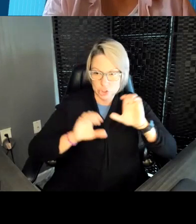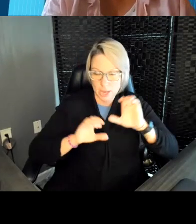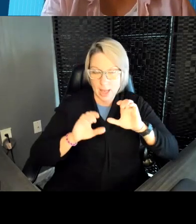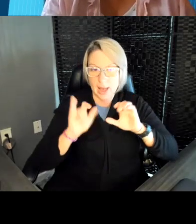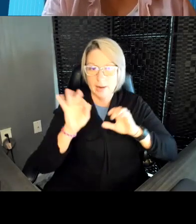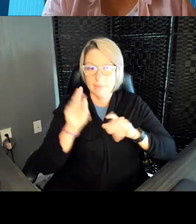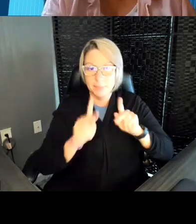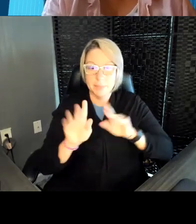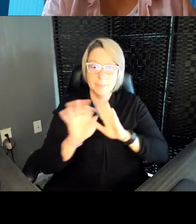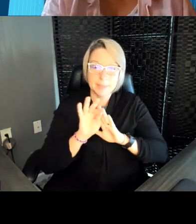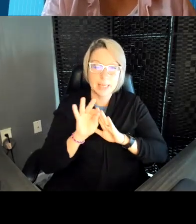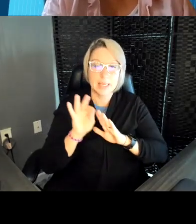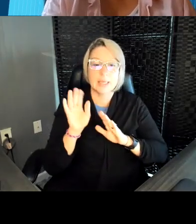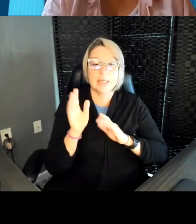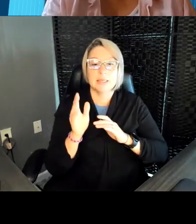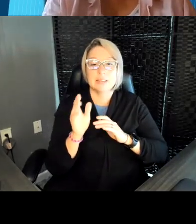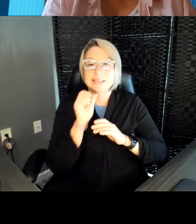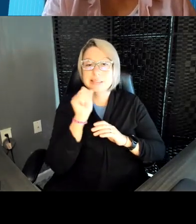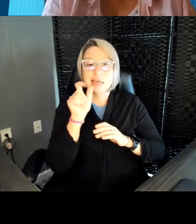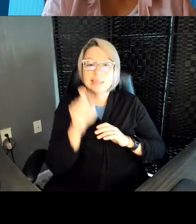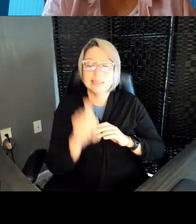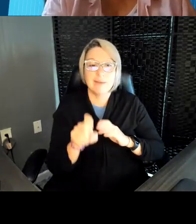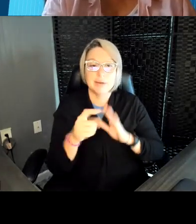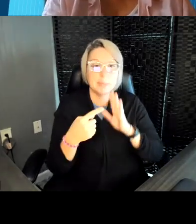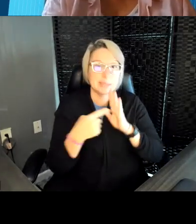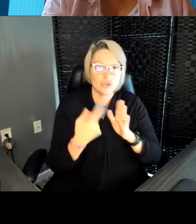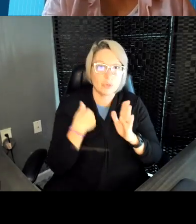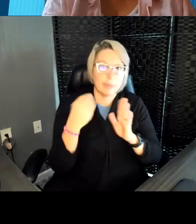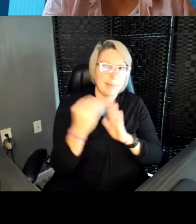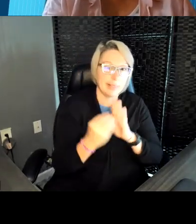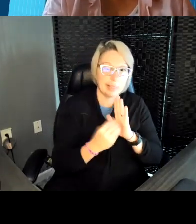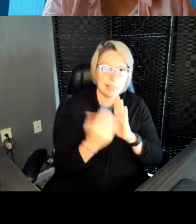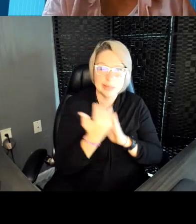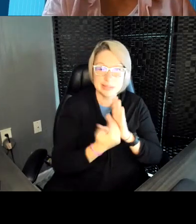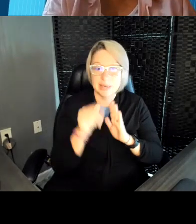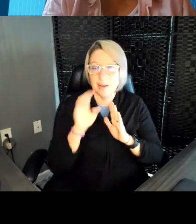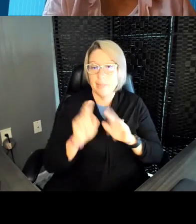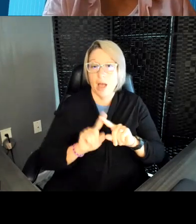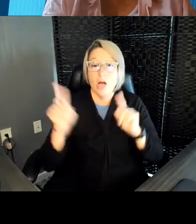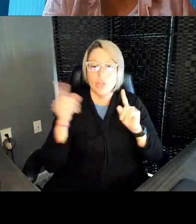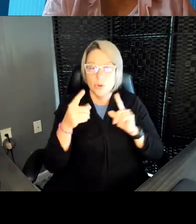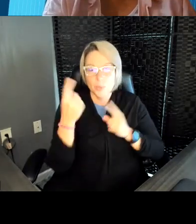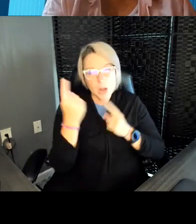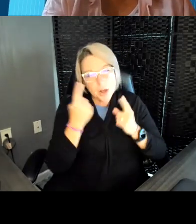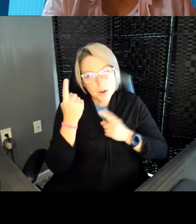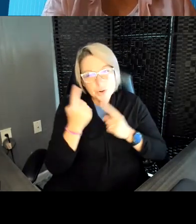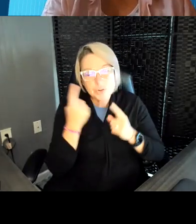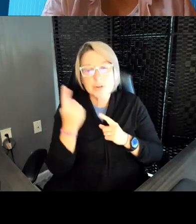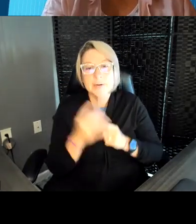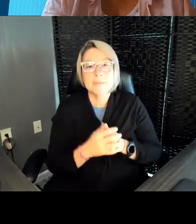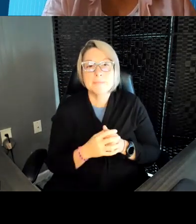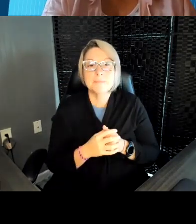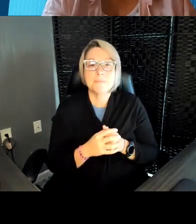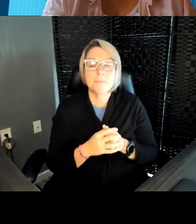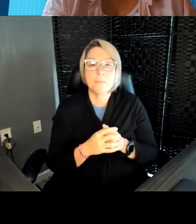picking something. Doesn't have to be a syndrome that I've listed. It could be another syndrome that you're wondering about with a child.